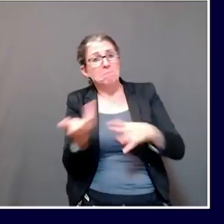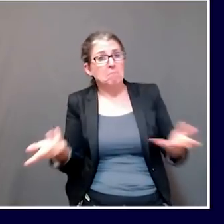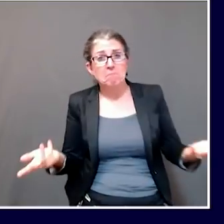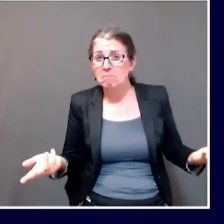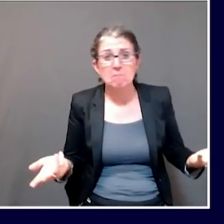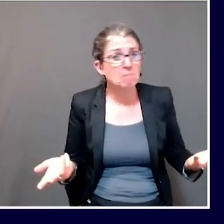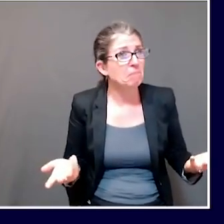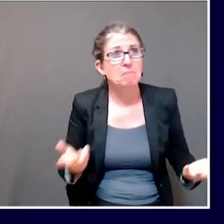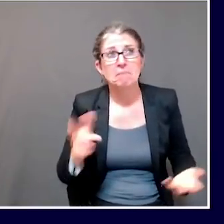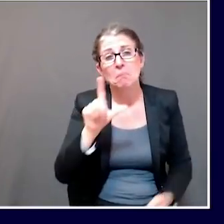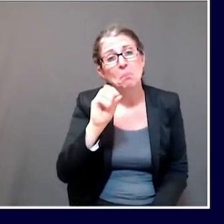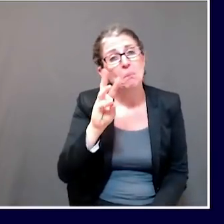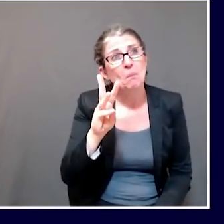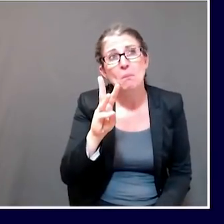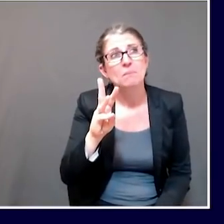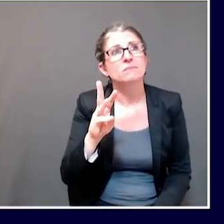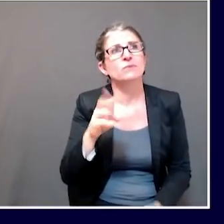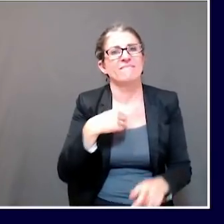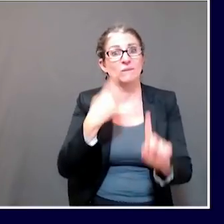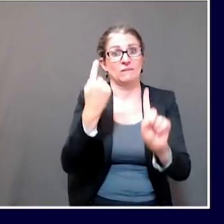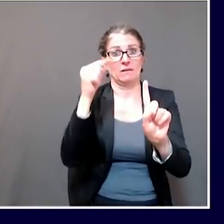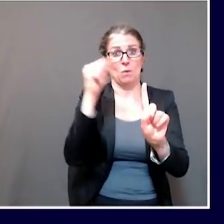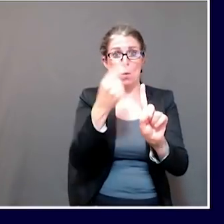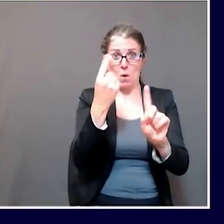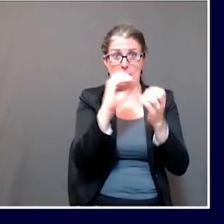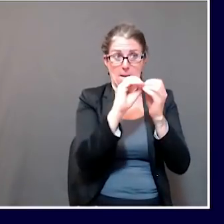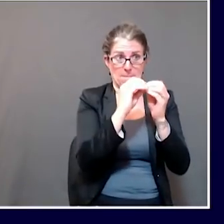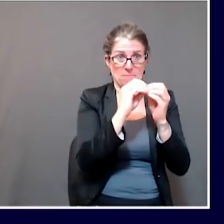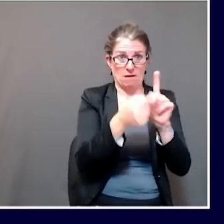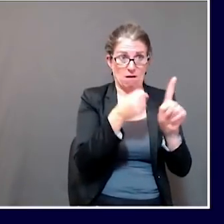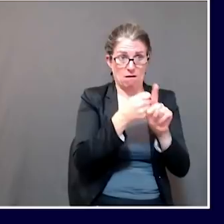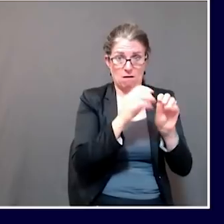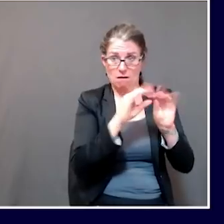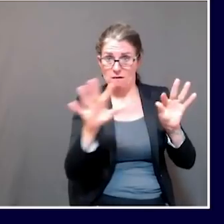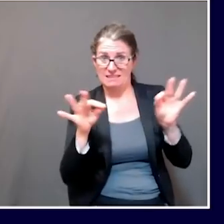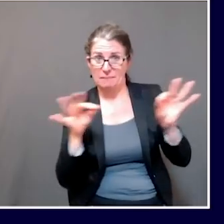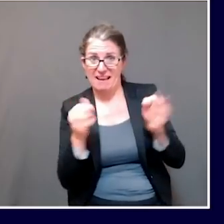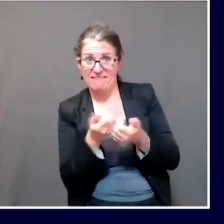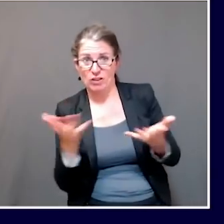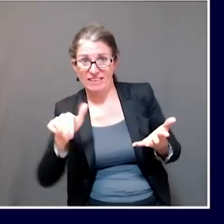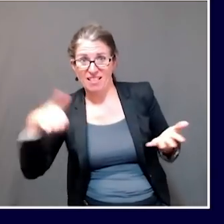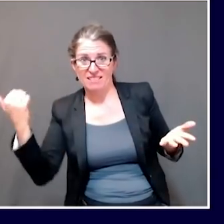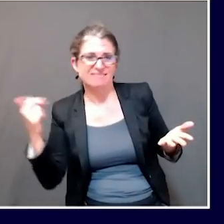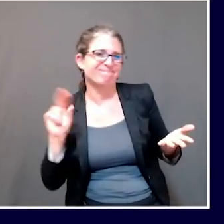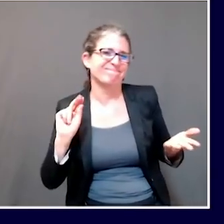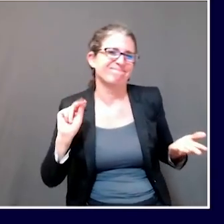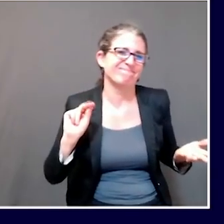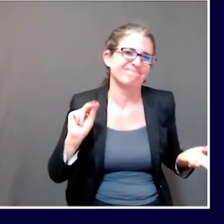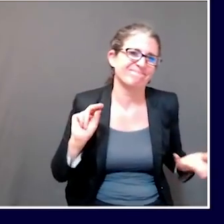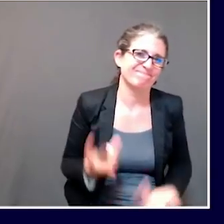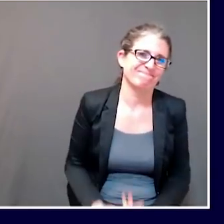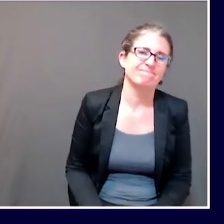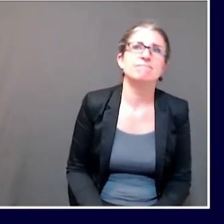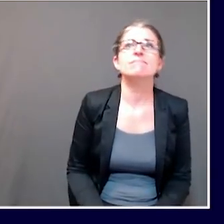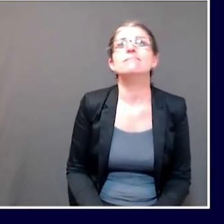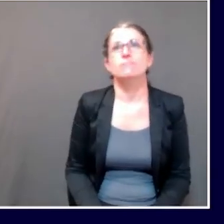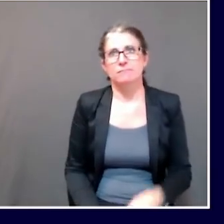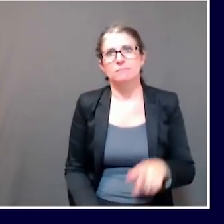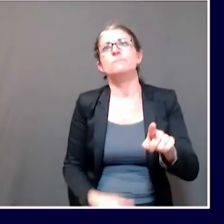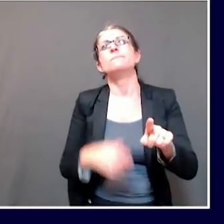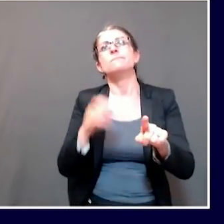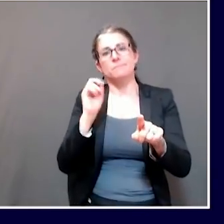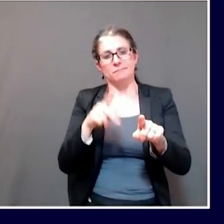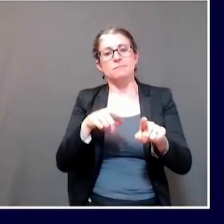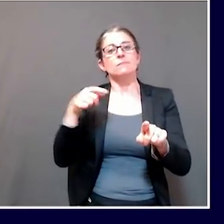point to. Okay, my follow-up is with schools now starting to release